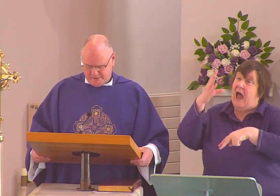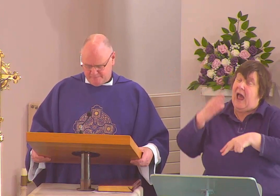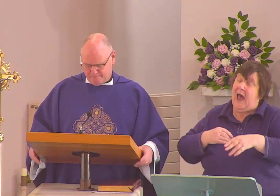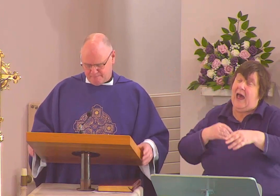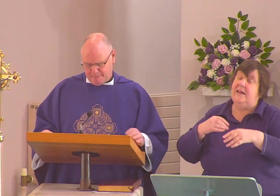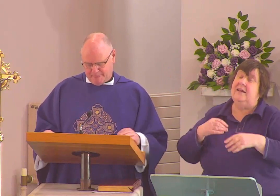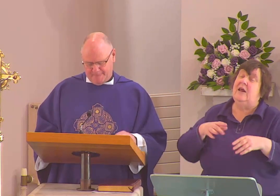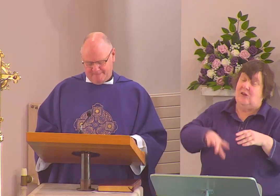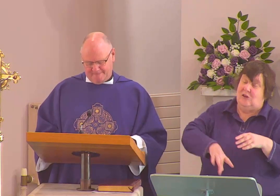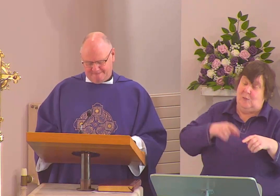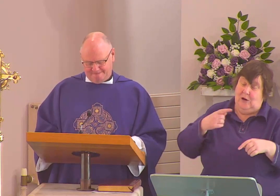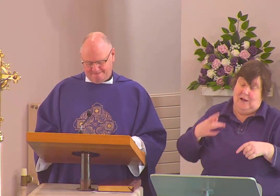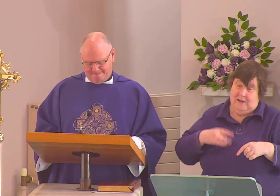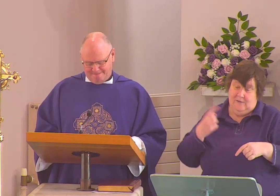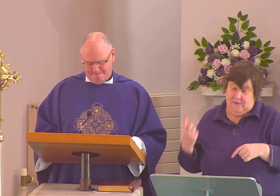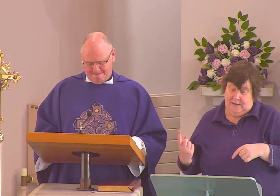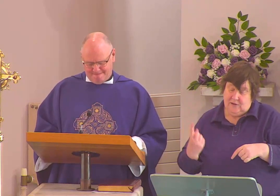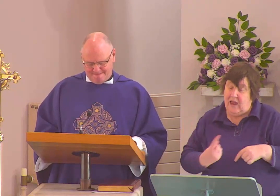thirsty.